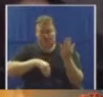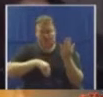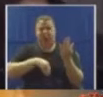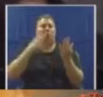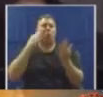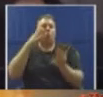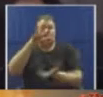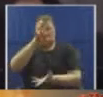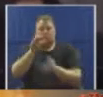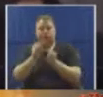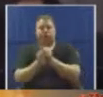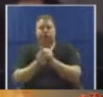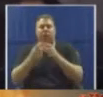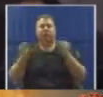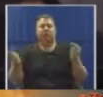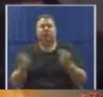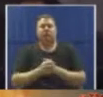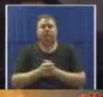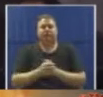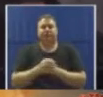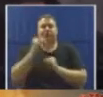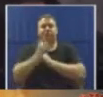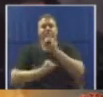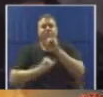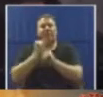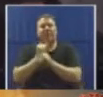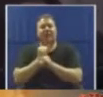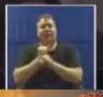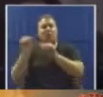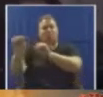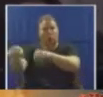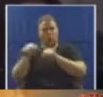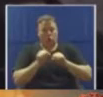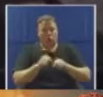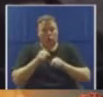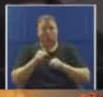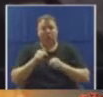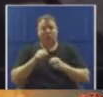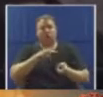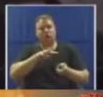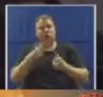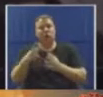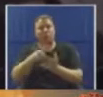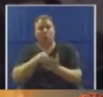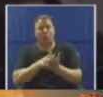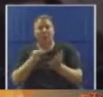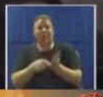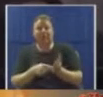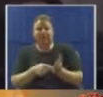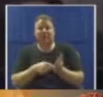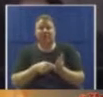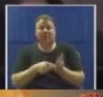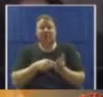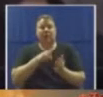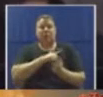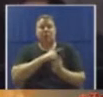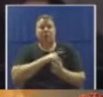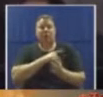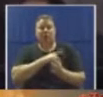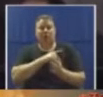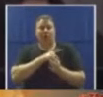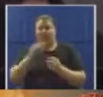As international agreements become law after being approved by a resolution in both the